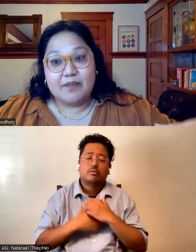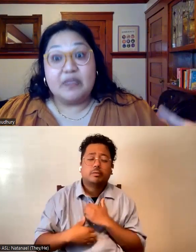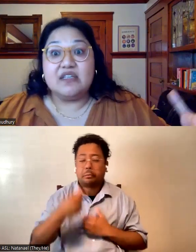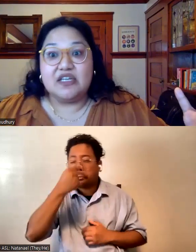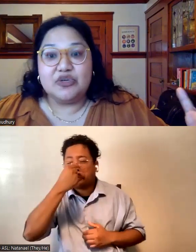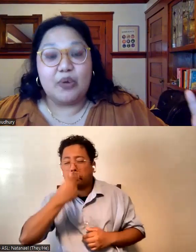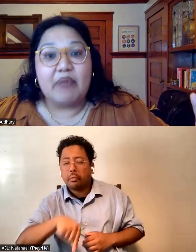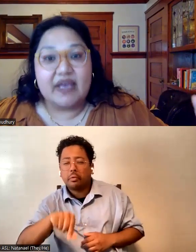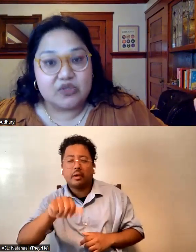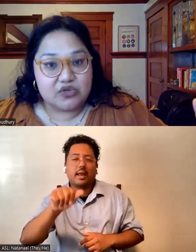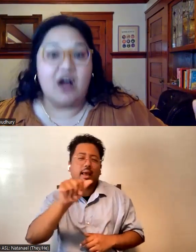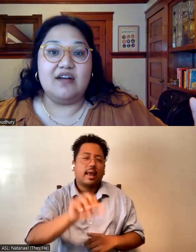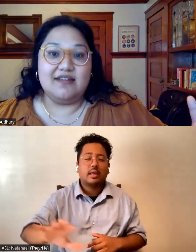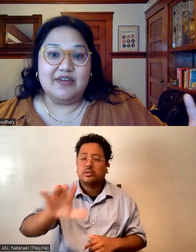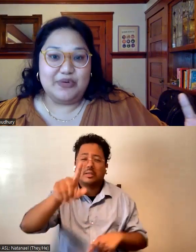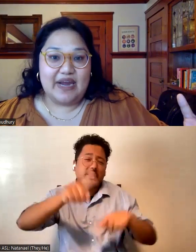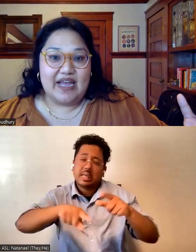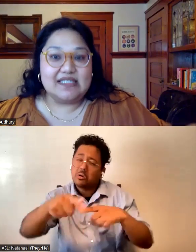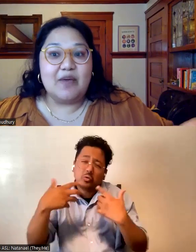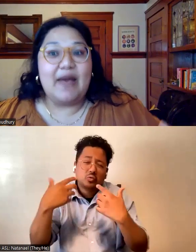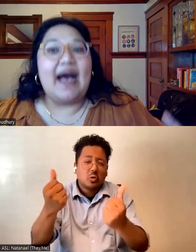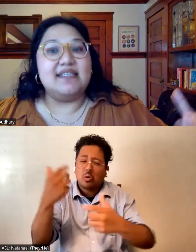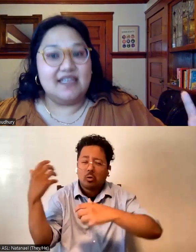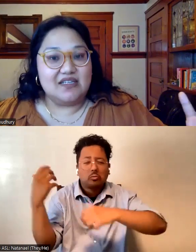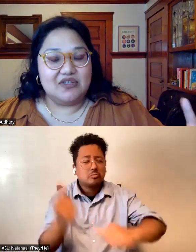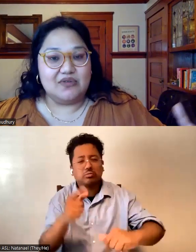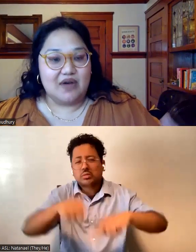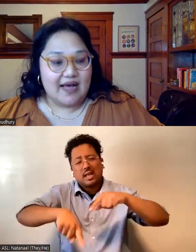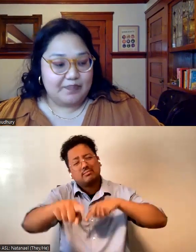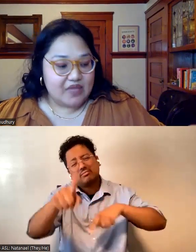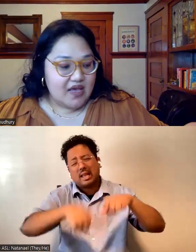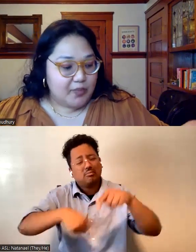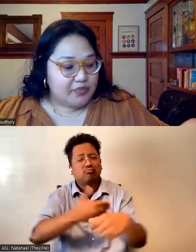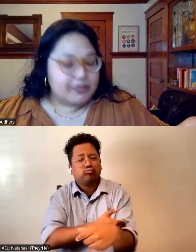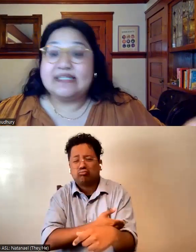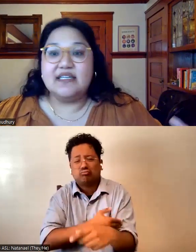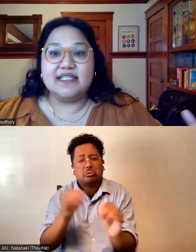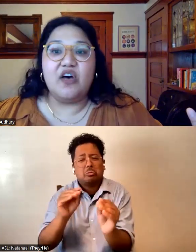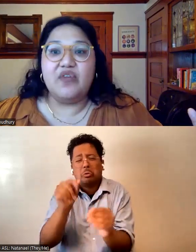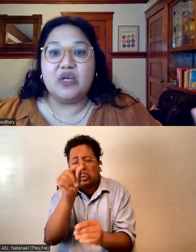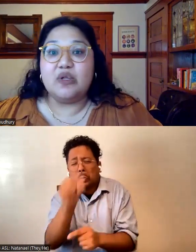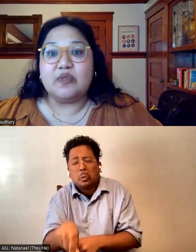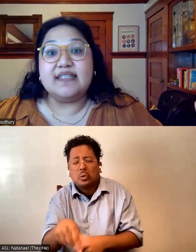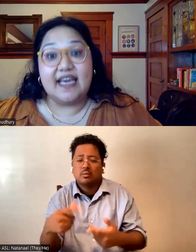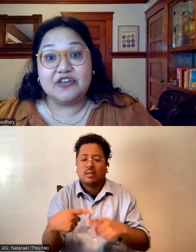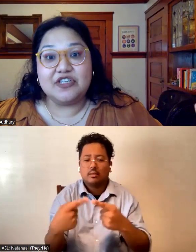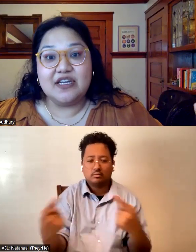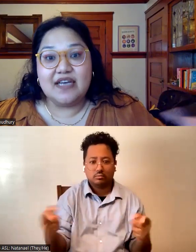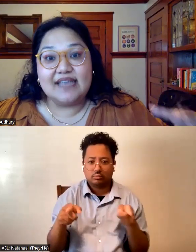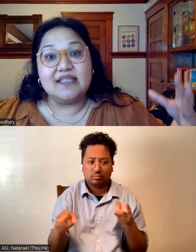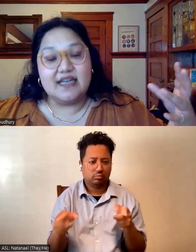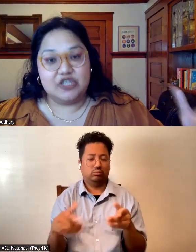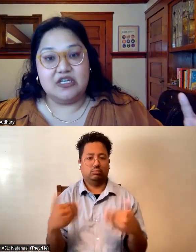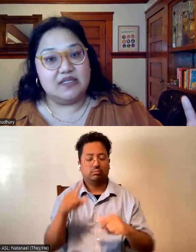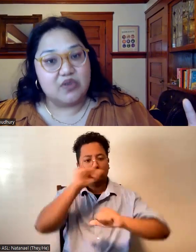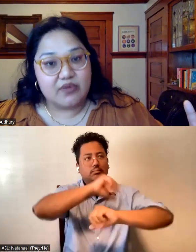this ability to grow big and strong, right? This capacity to present itself on the global stage